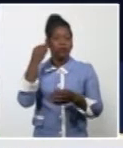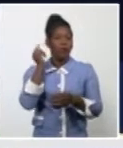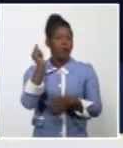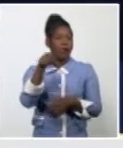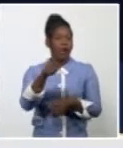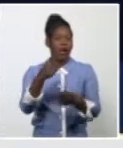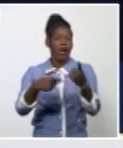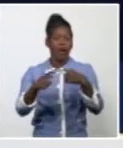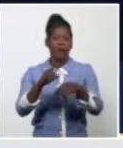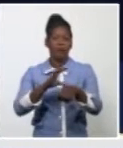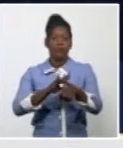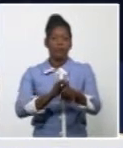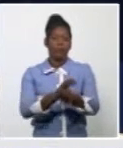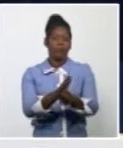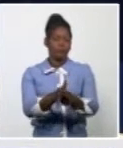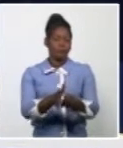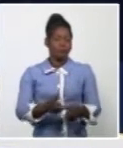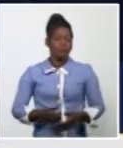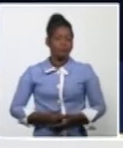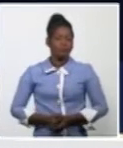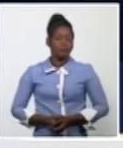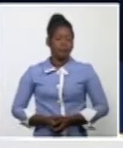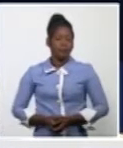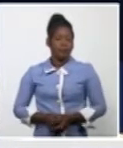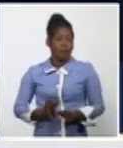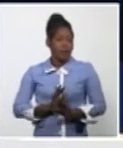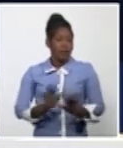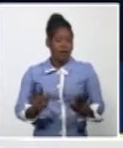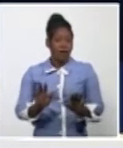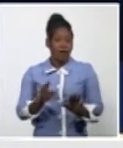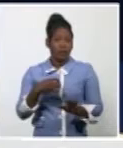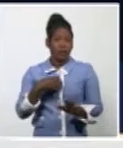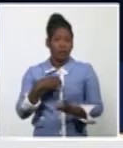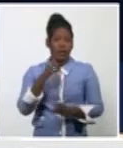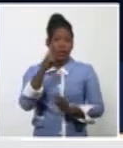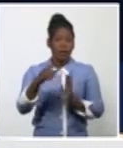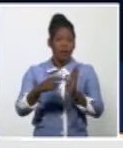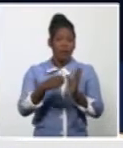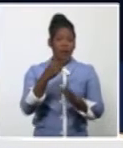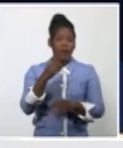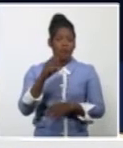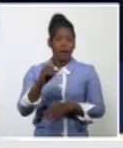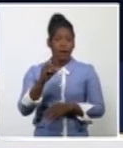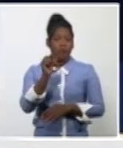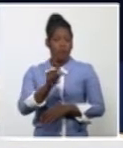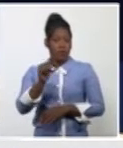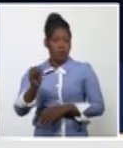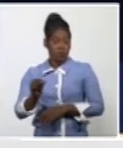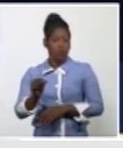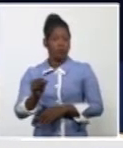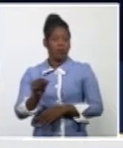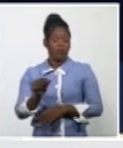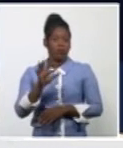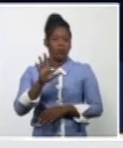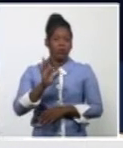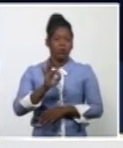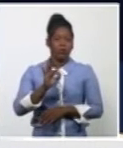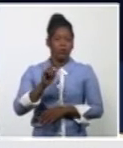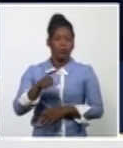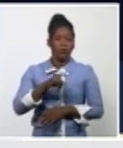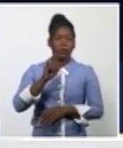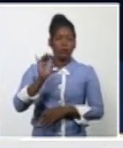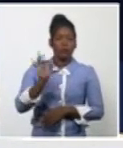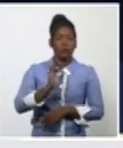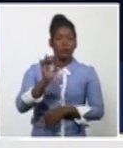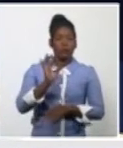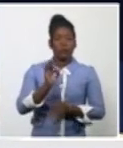in places which has not reported no cases of the disease. In the cumulative total